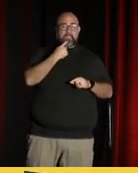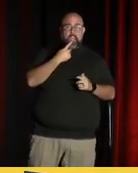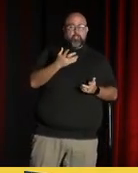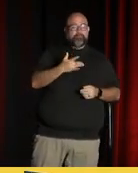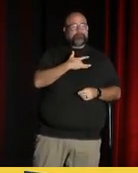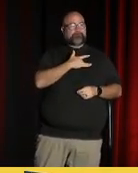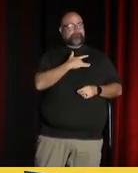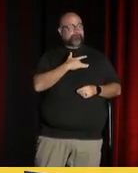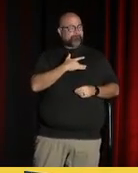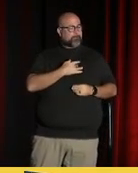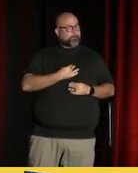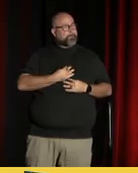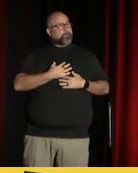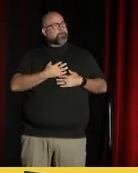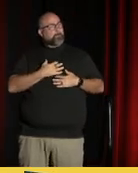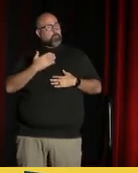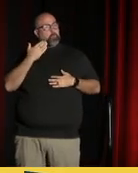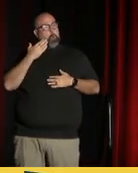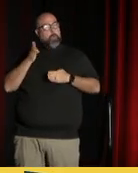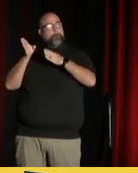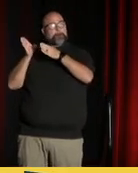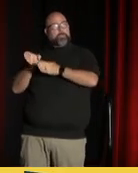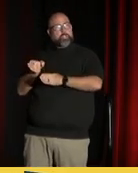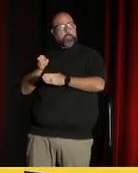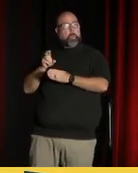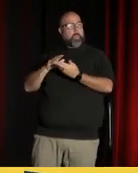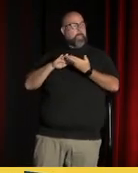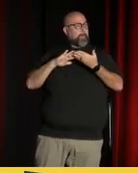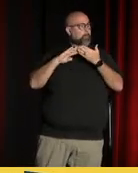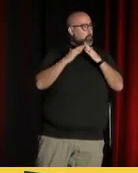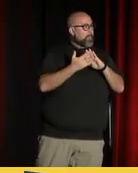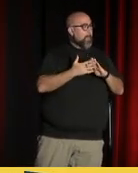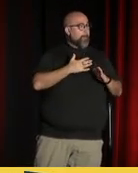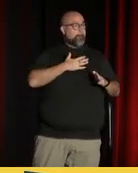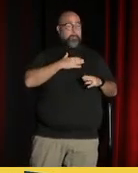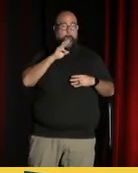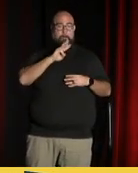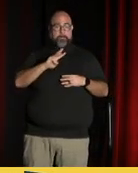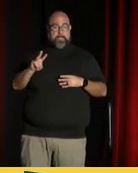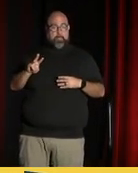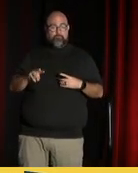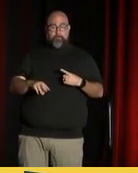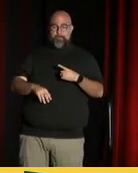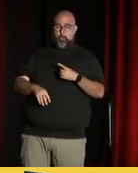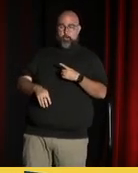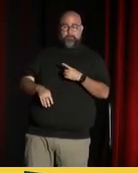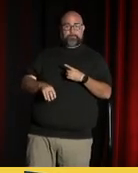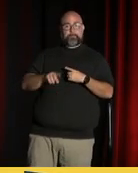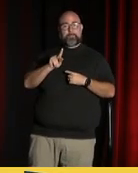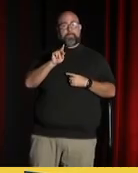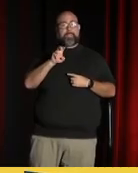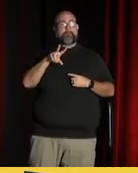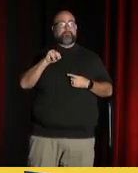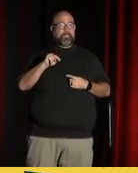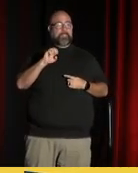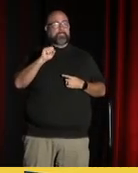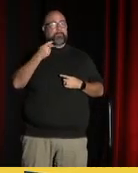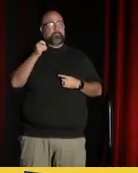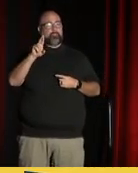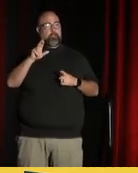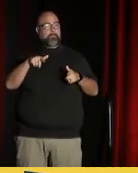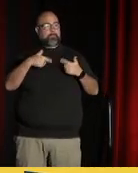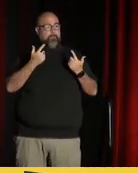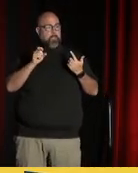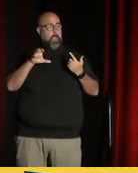stirred inside of you and you know somebody or a community, my website is right there, kevinspencerlive.com.